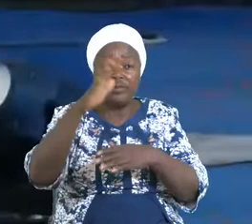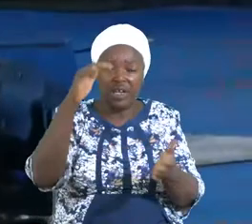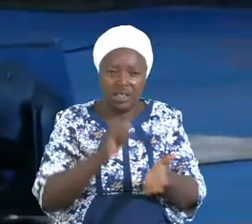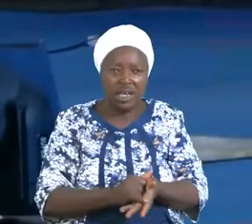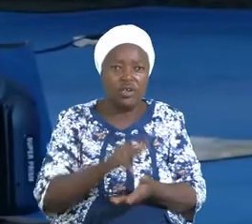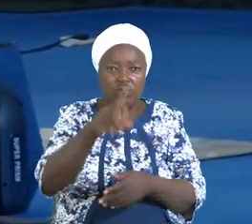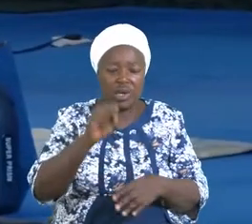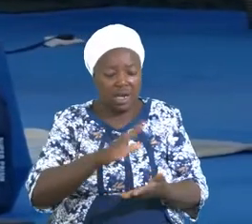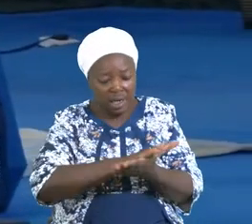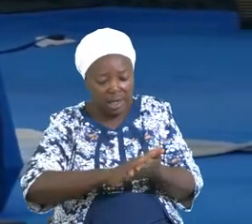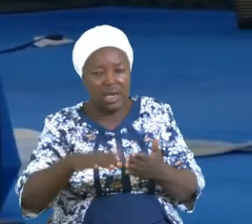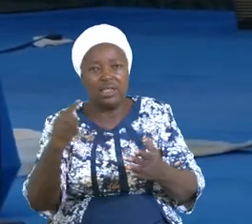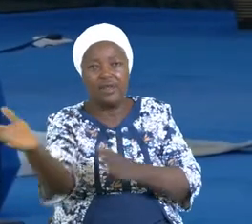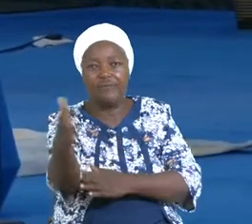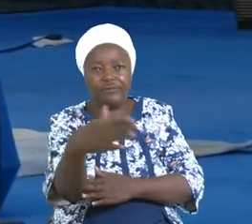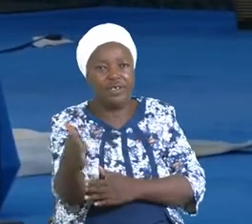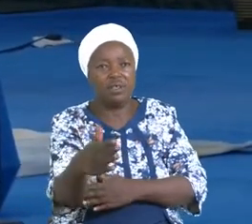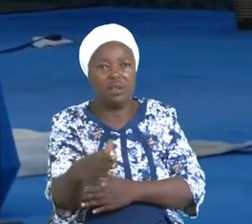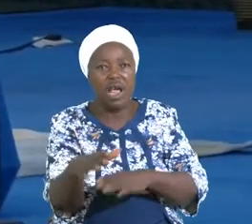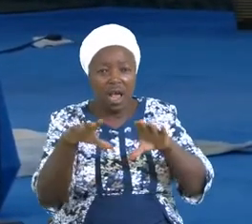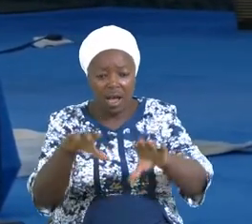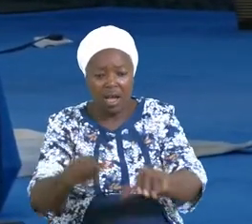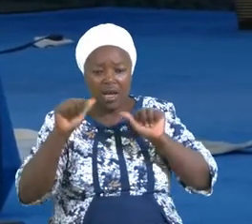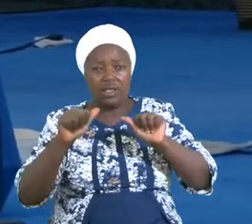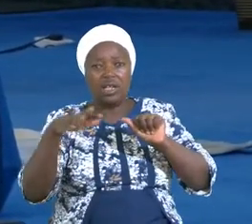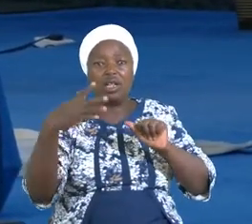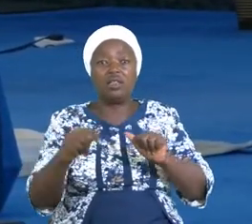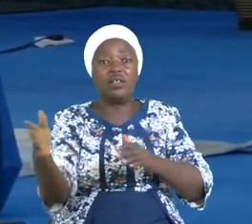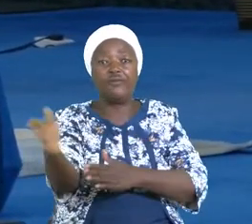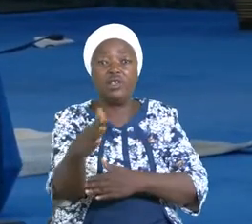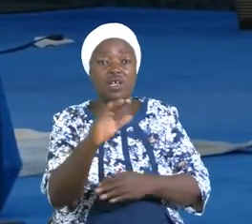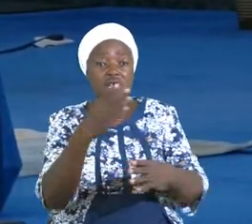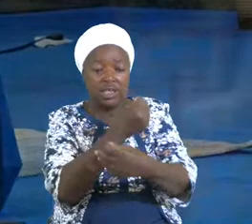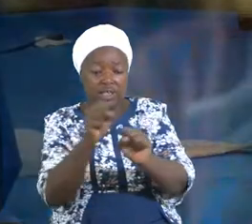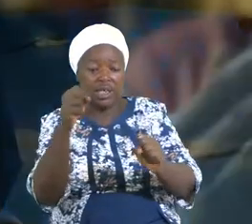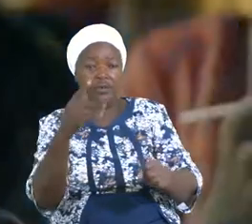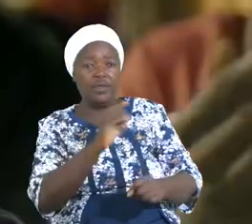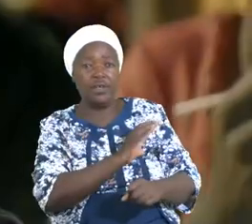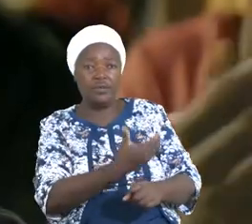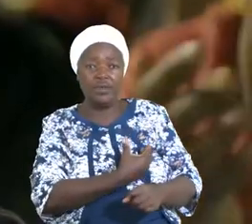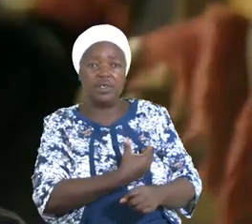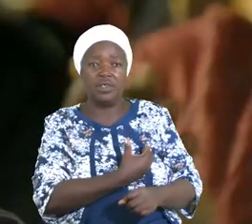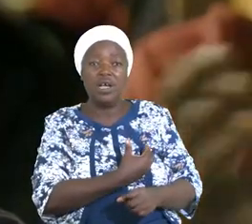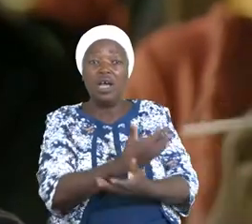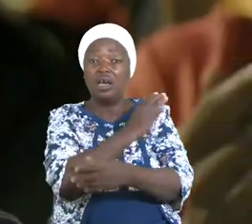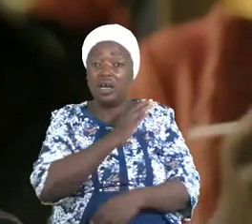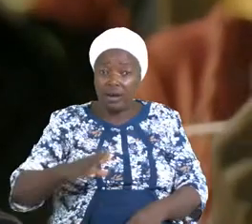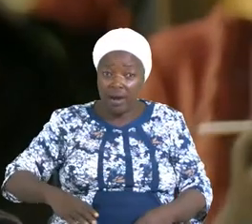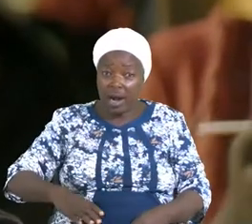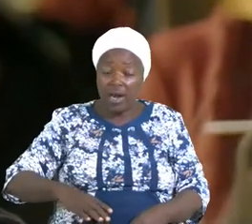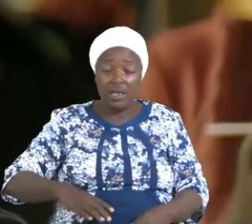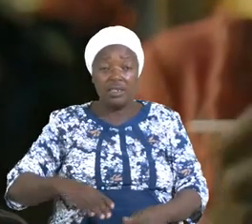fish. Catch the fish, save that soul. Christ saves, and after he